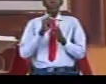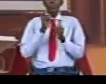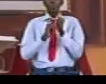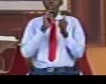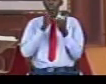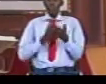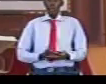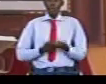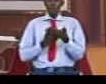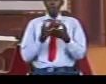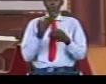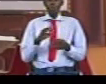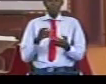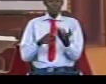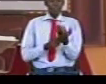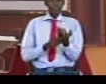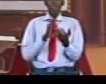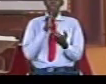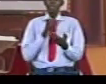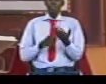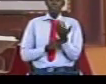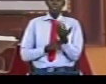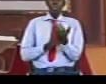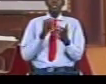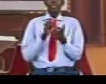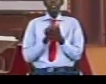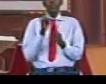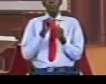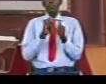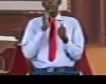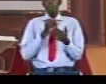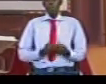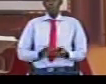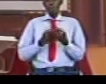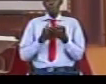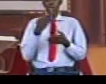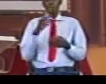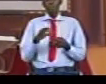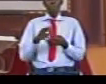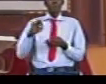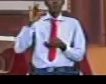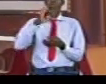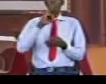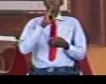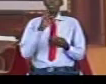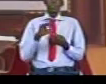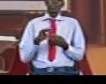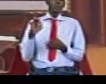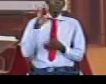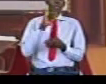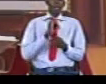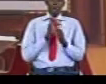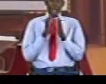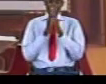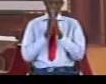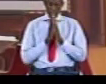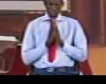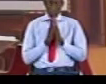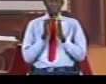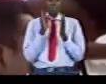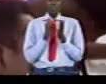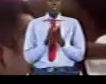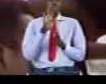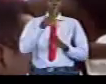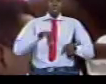is flesh, and that it was which was born of the Spirit is spirit. I pray your life will